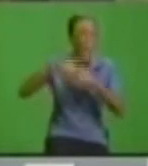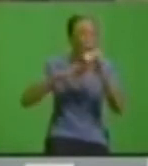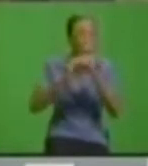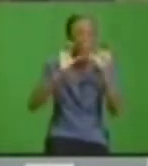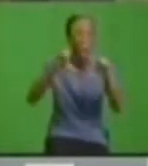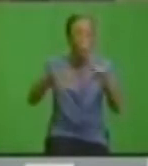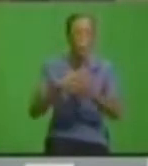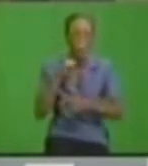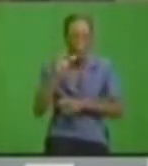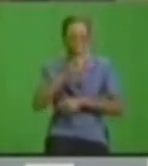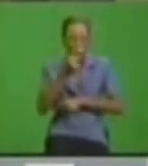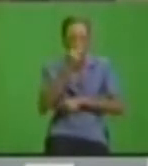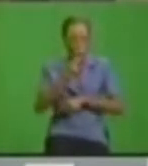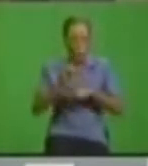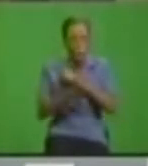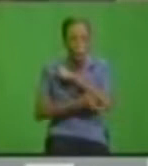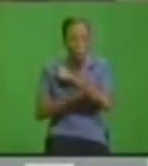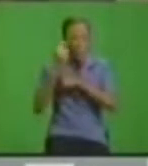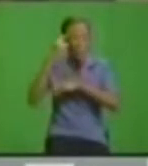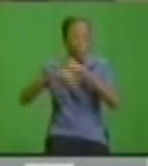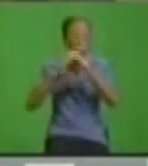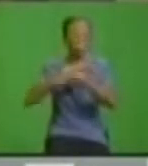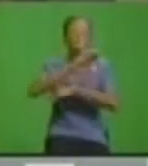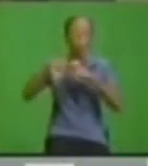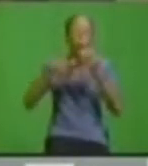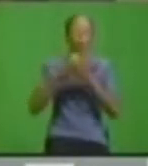baton, and who must seek to build on his